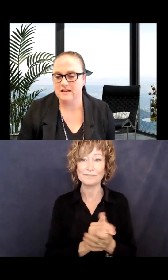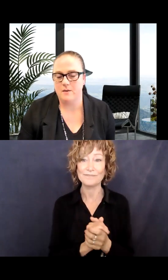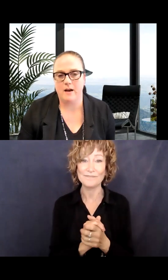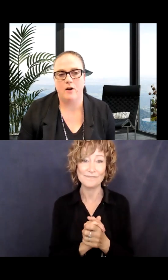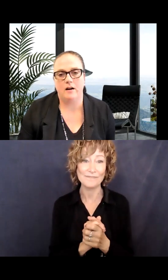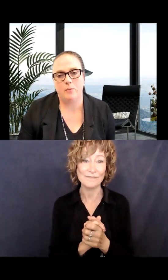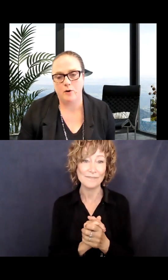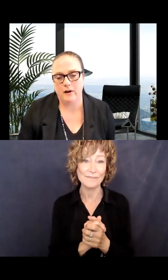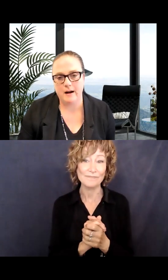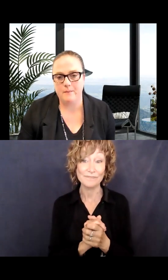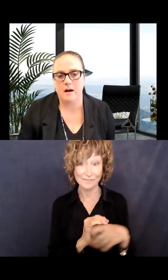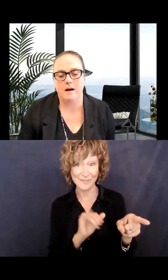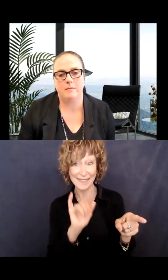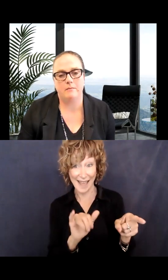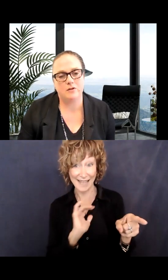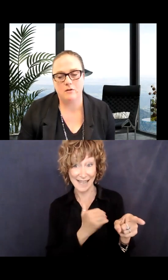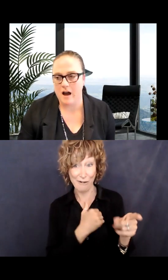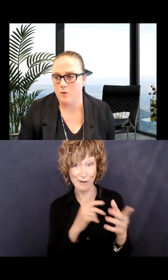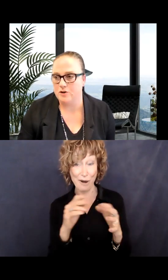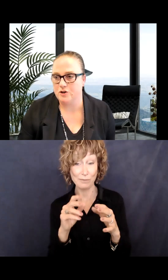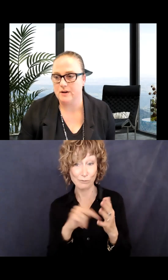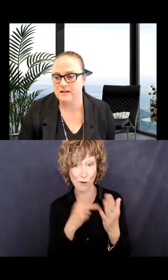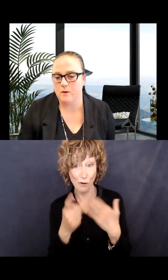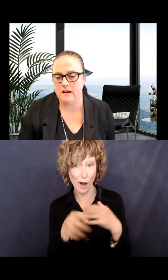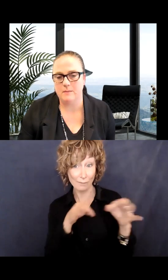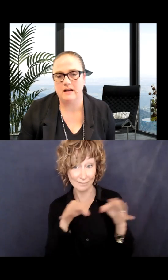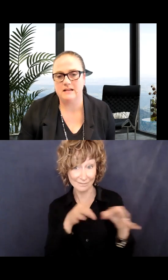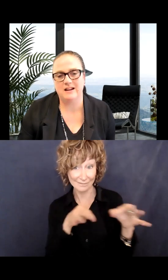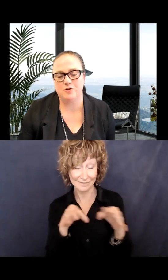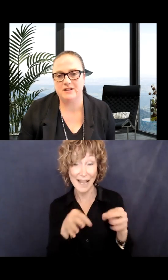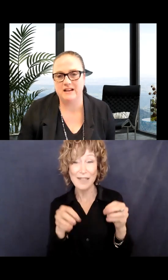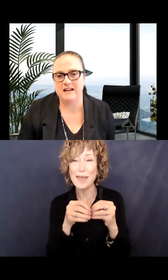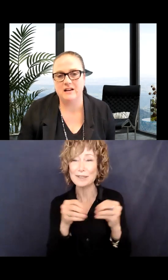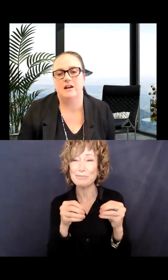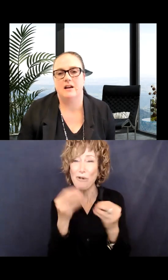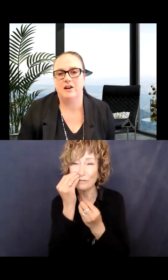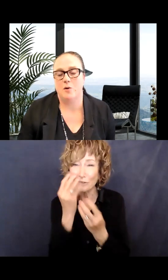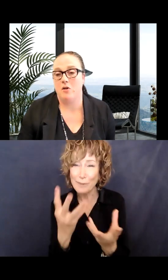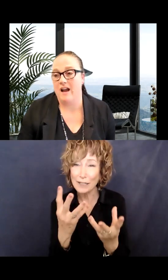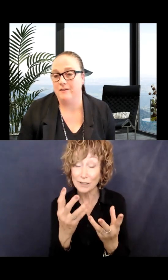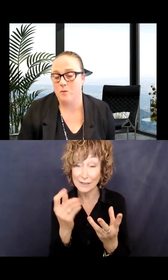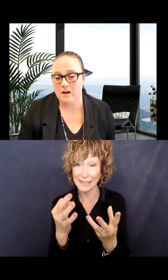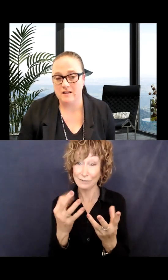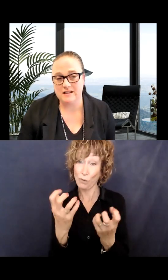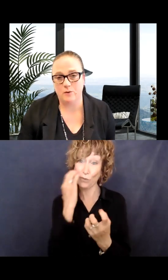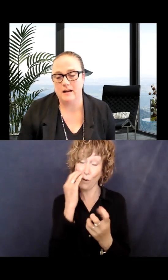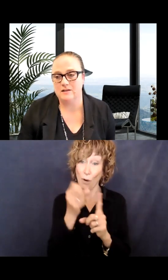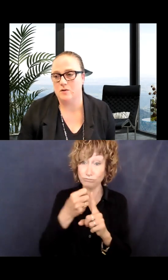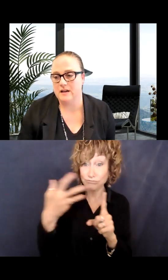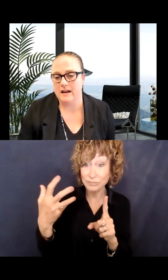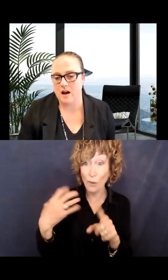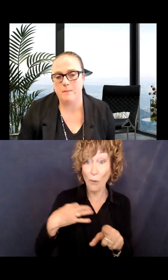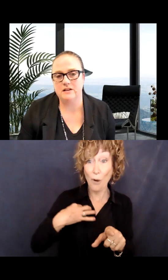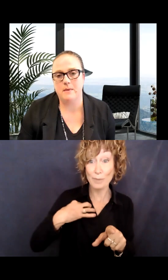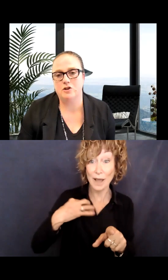So that's it about our program. There's a lot more to it. So if anybody's interested in, applying for one of these grants